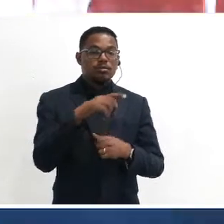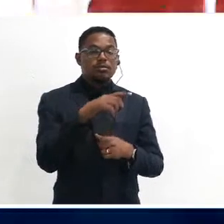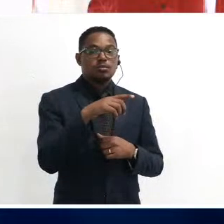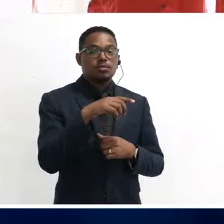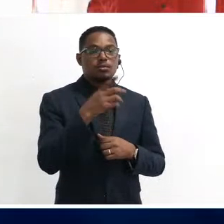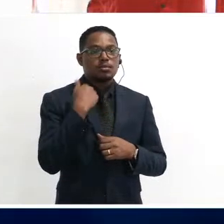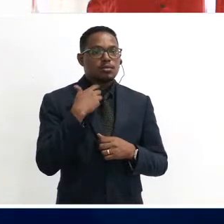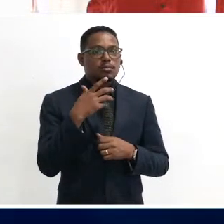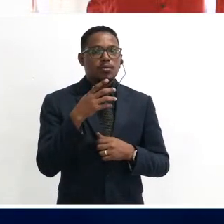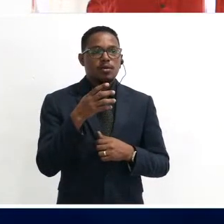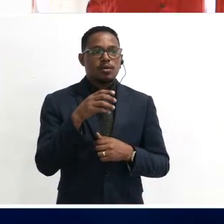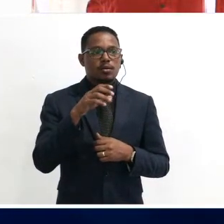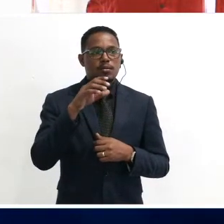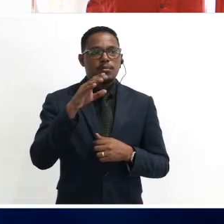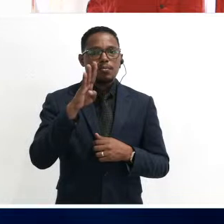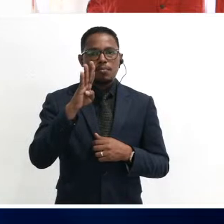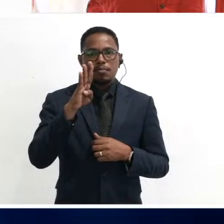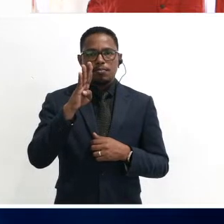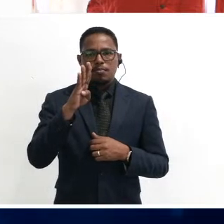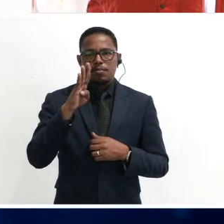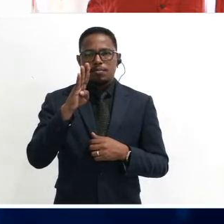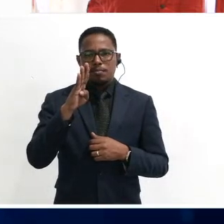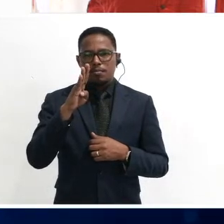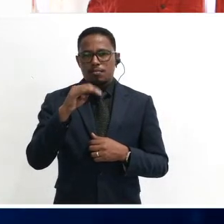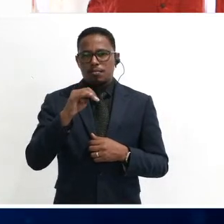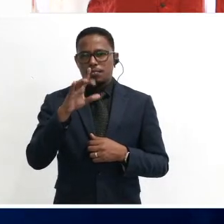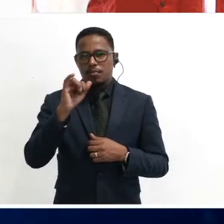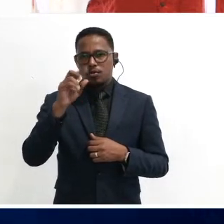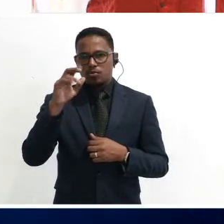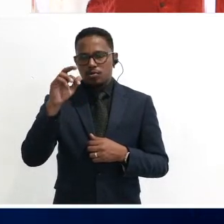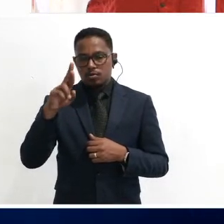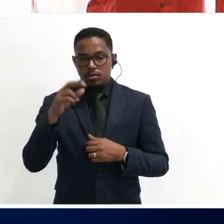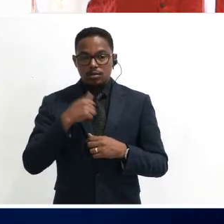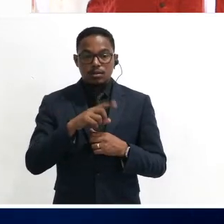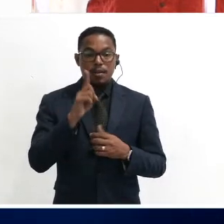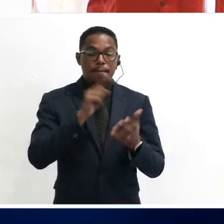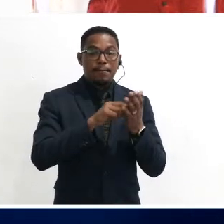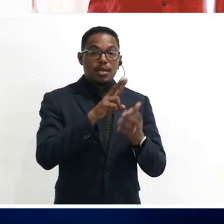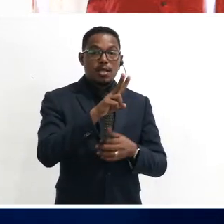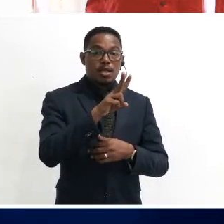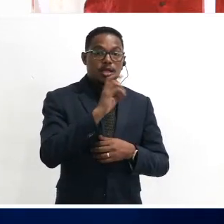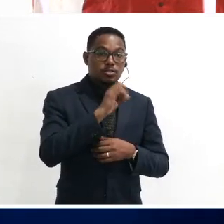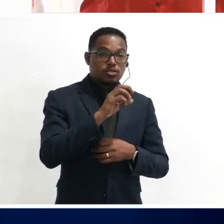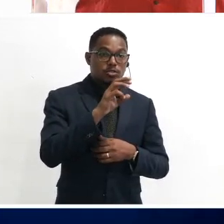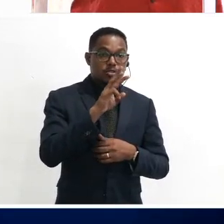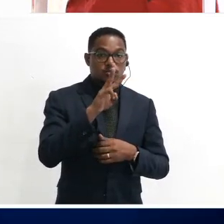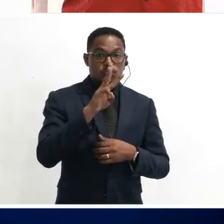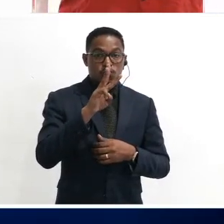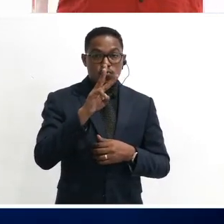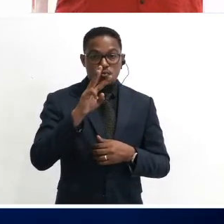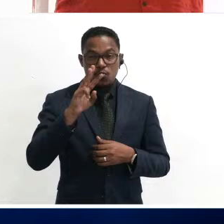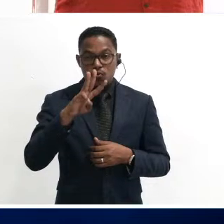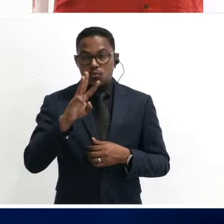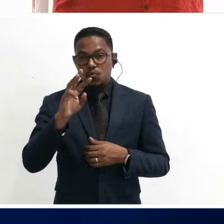soon, they're predicting 1,200 watts on that chip. And when you get to that level of